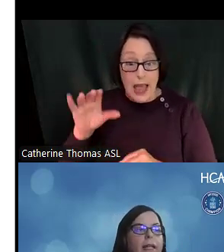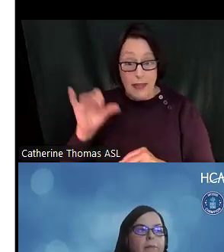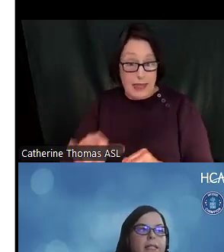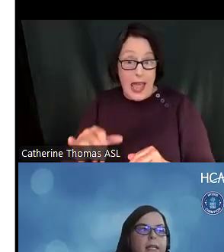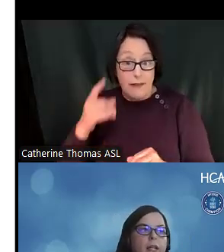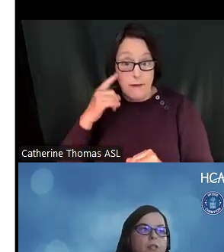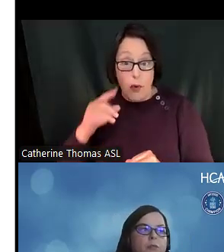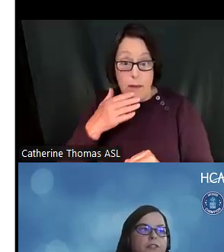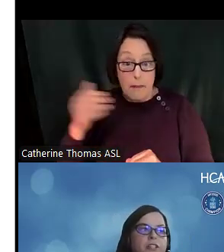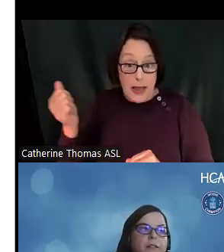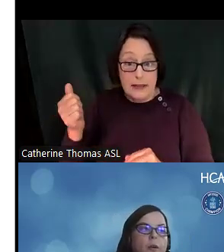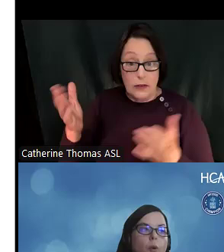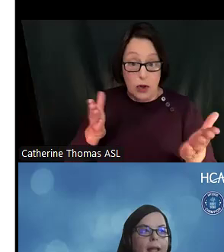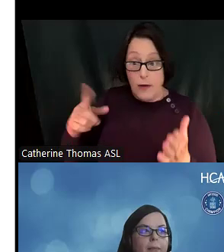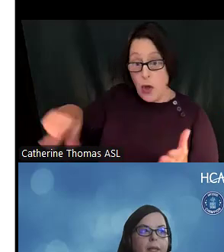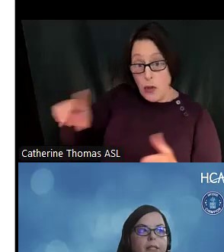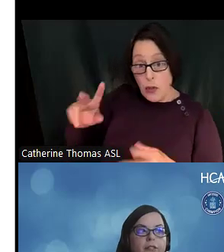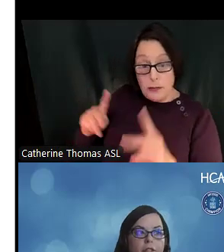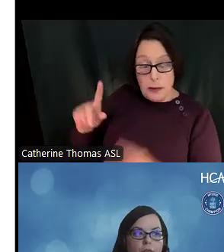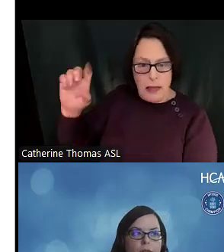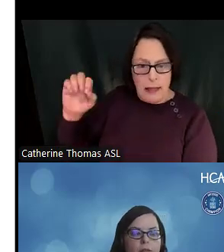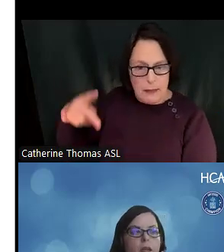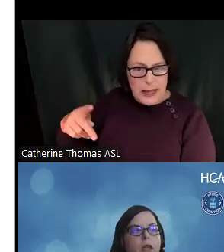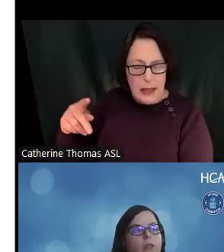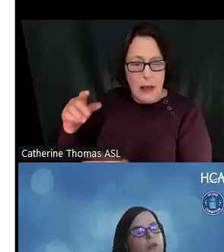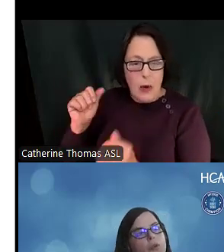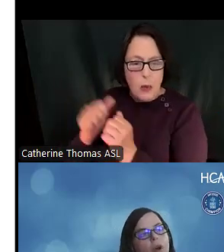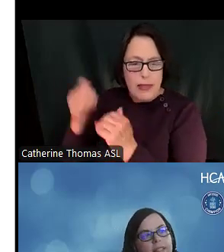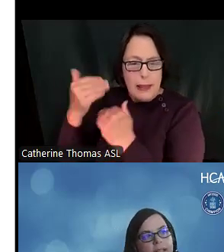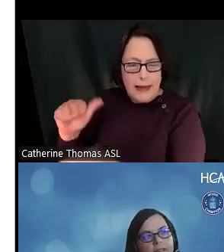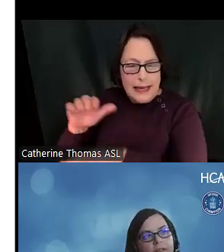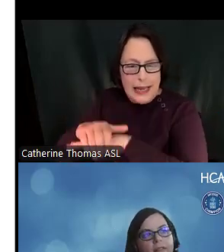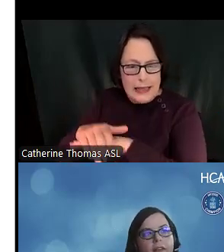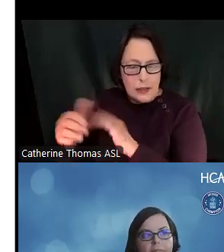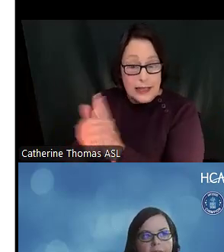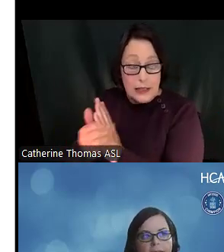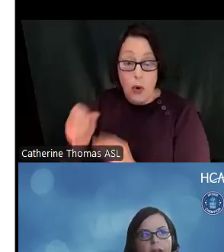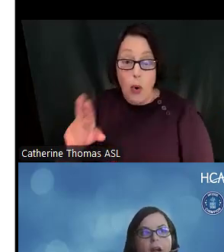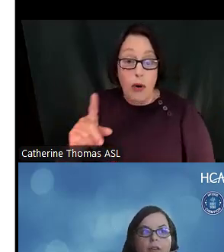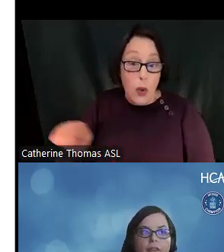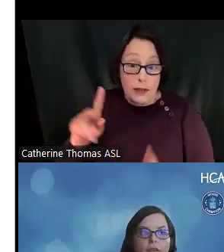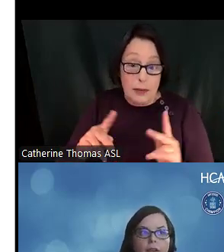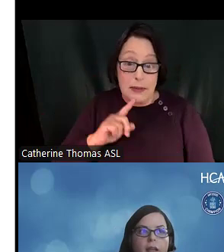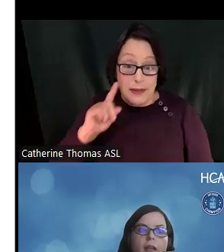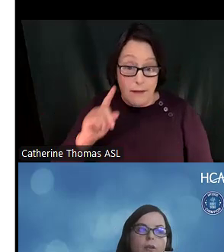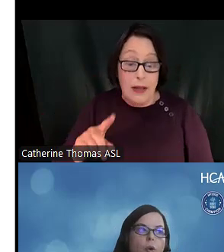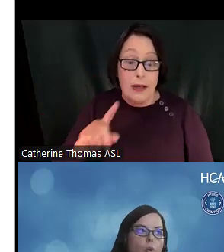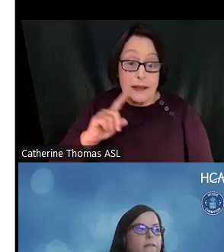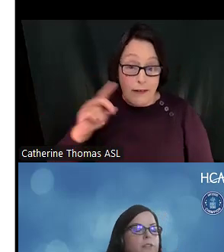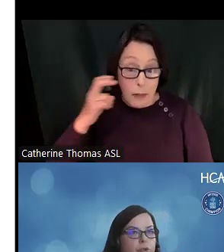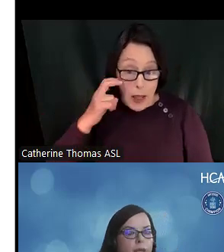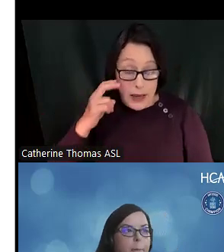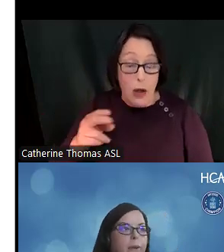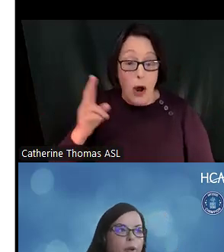the limited English proficient or LEP individuals and those who are deaf, deafblind, hard of hearing, and